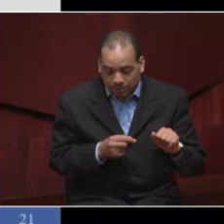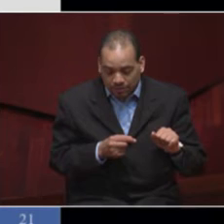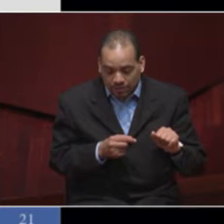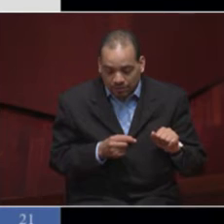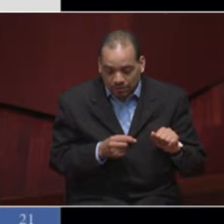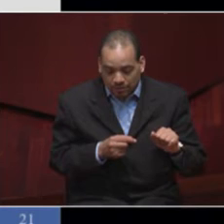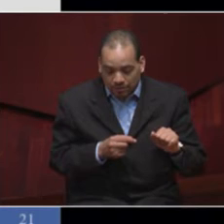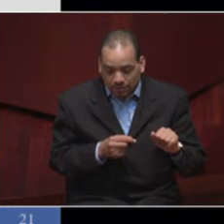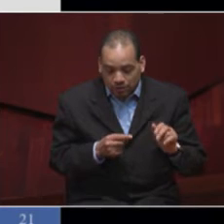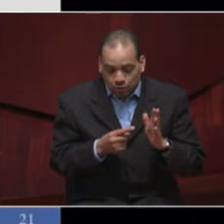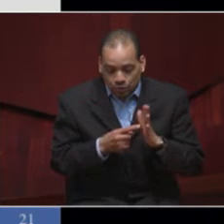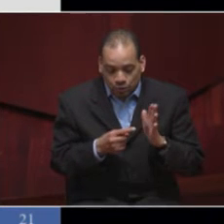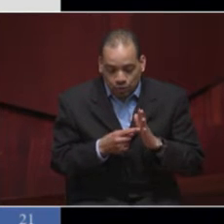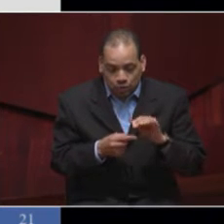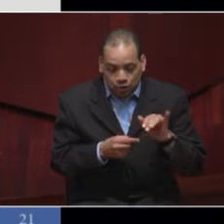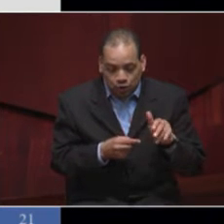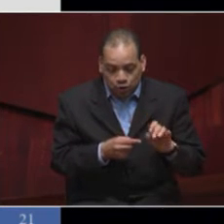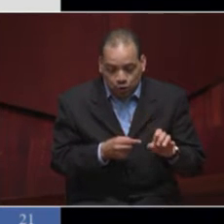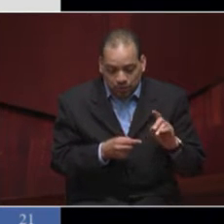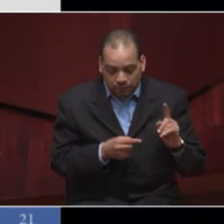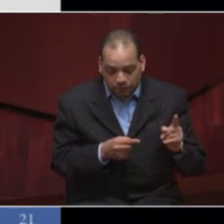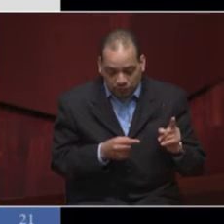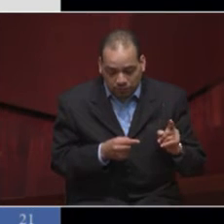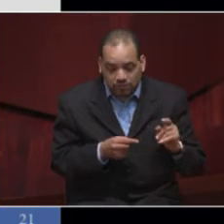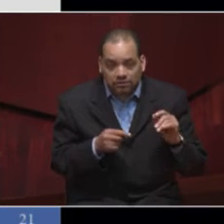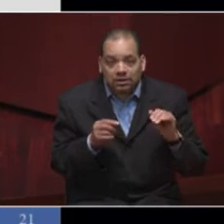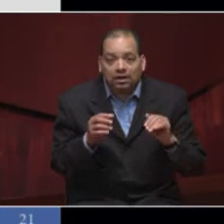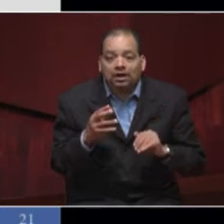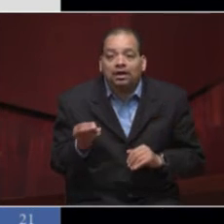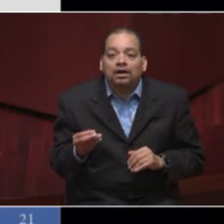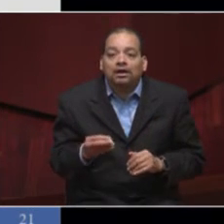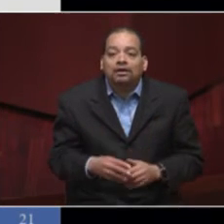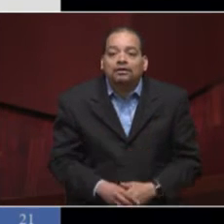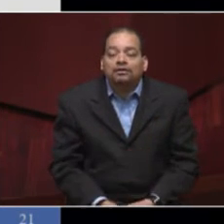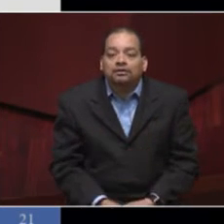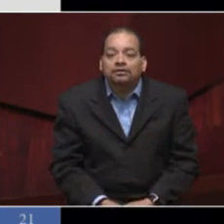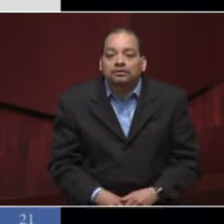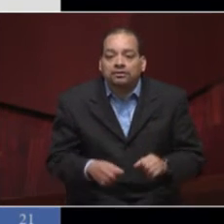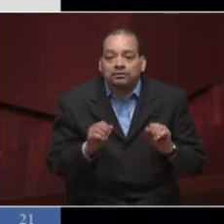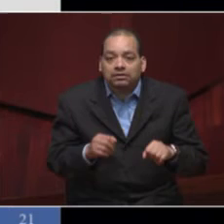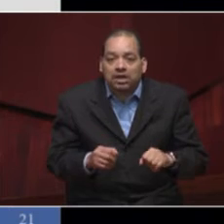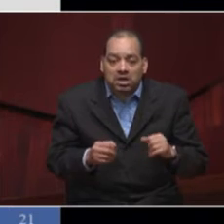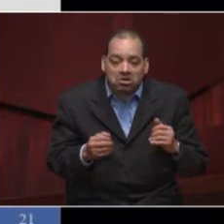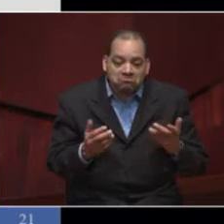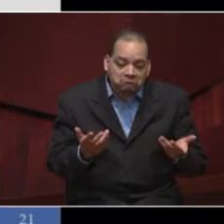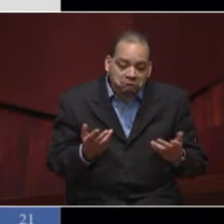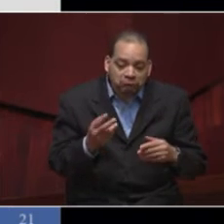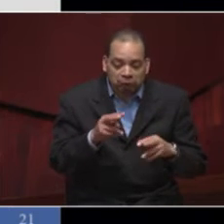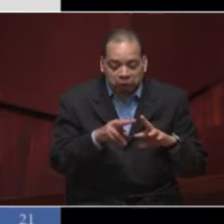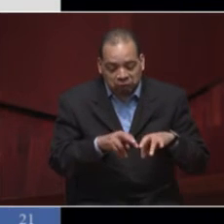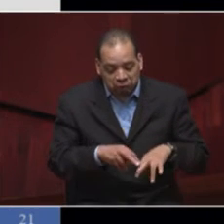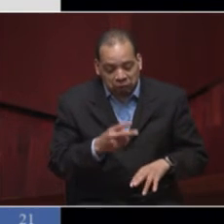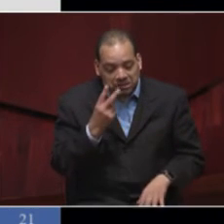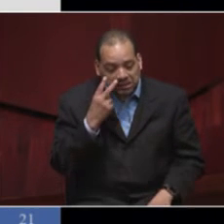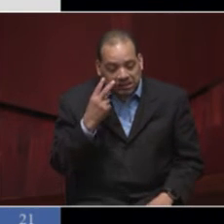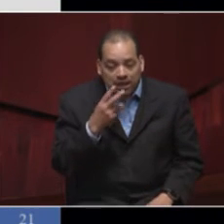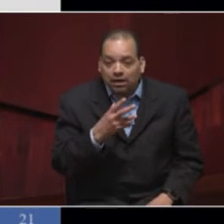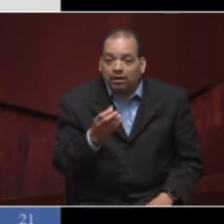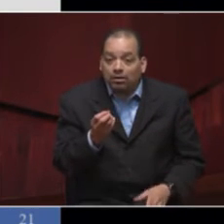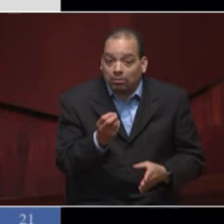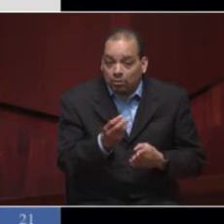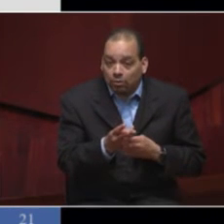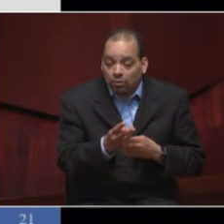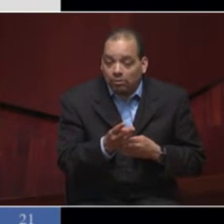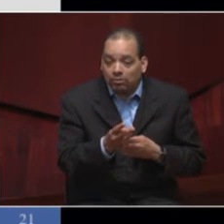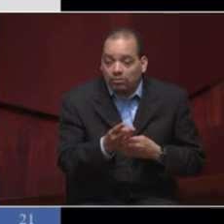by the 1st of June are eligible for consideration and eligible for approval by those units for what